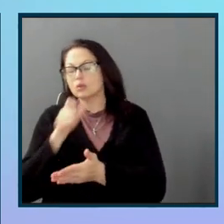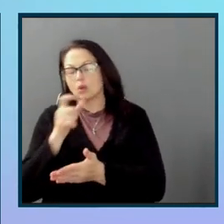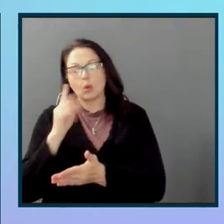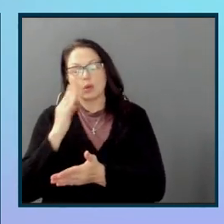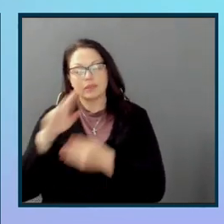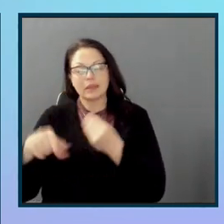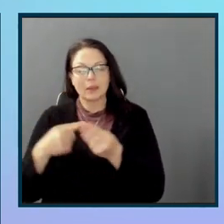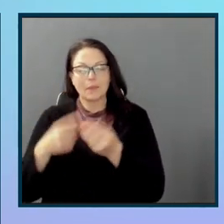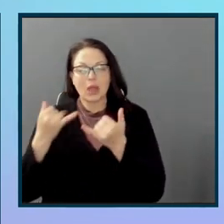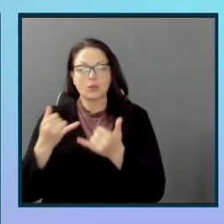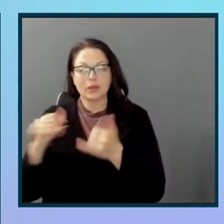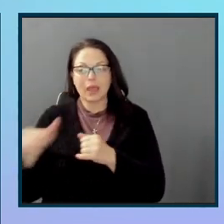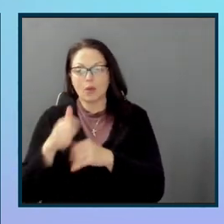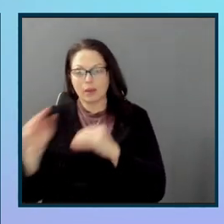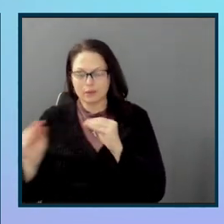now anymore, where